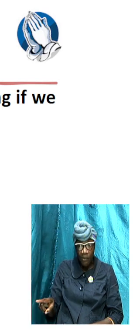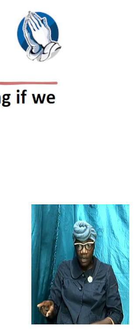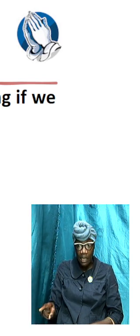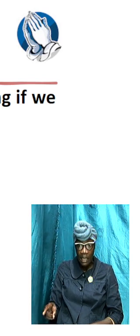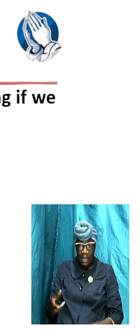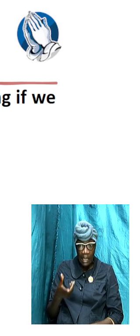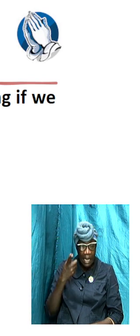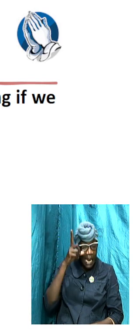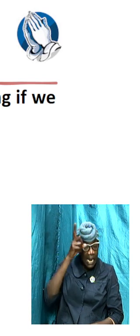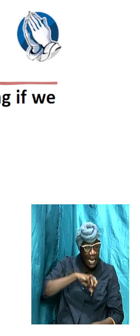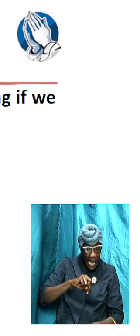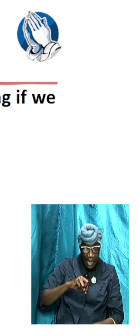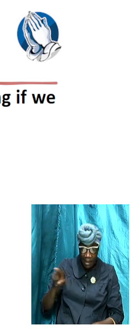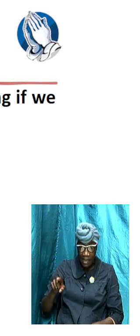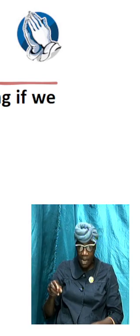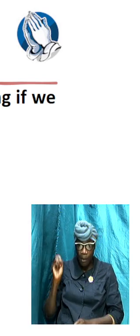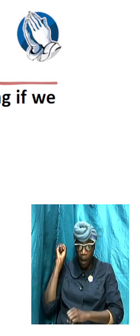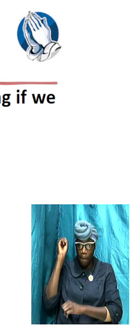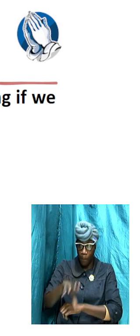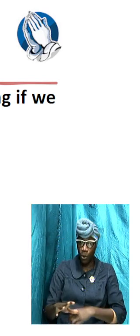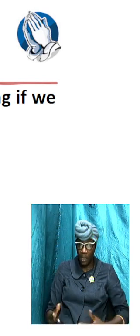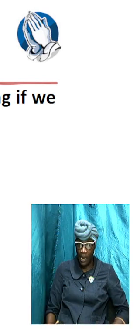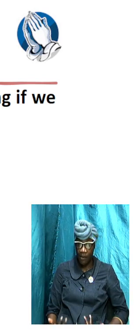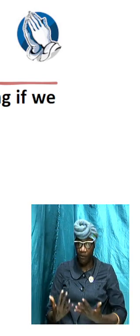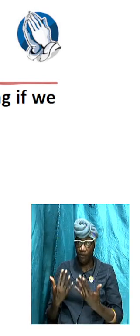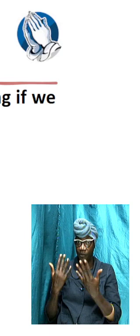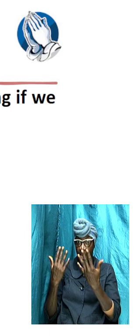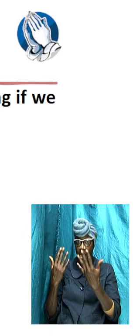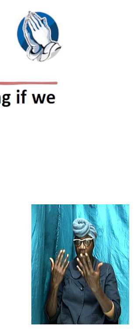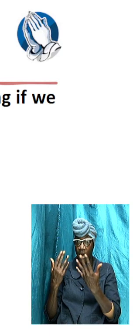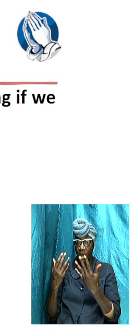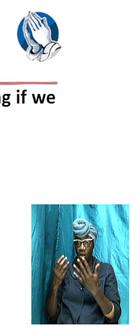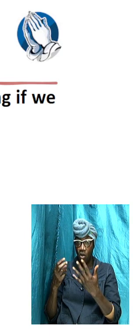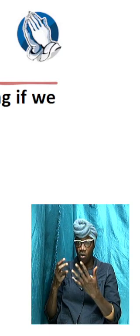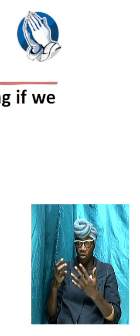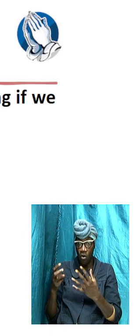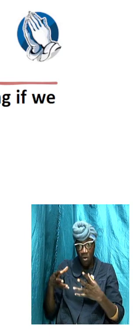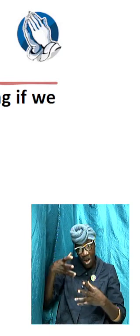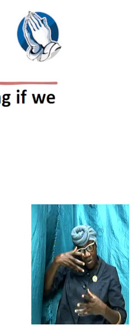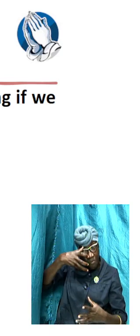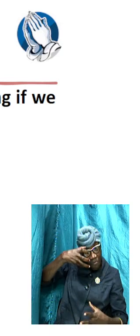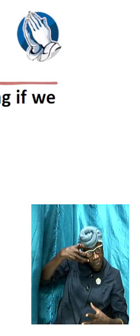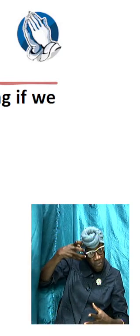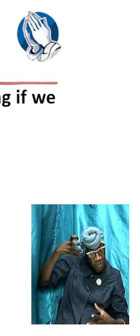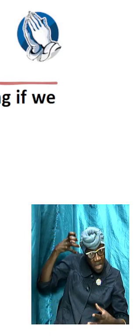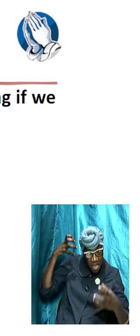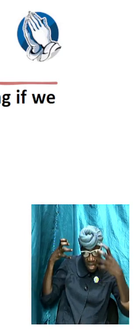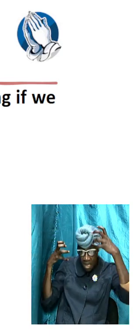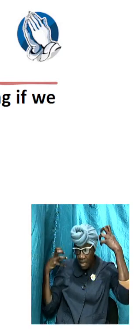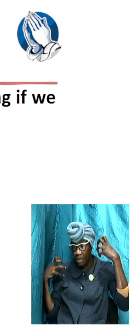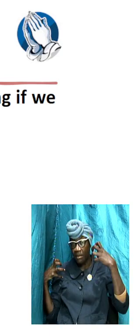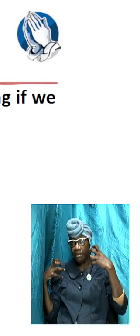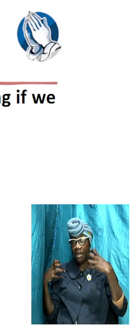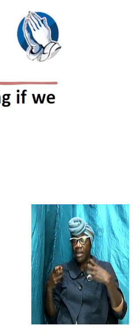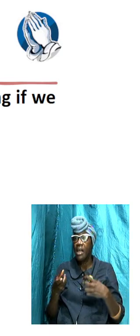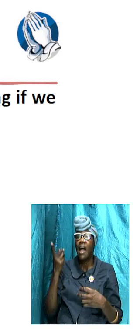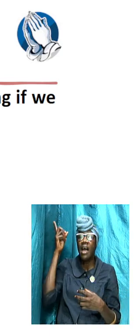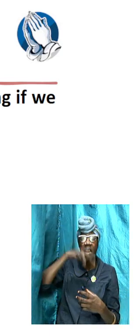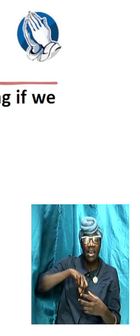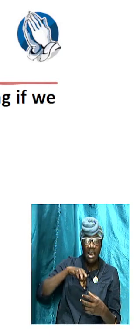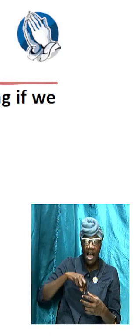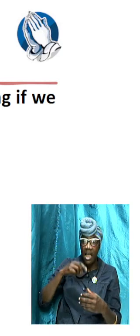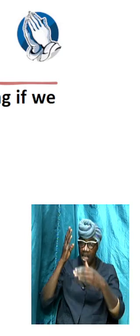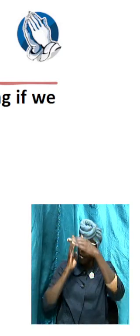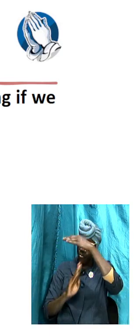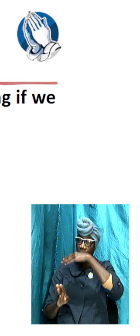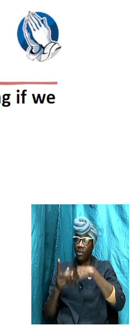the lake of fire and brimstone, where the beast and the false prophets are, and shall be tormented day and night